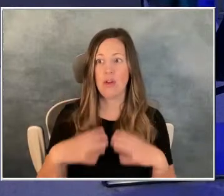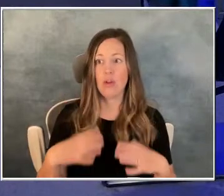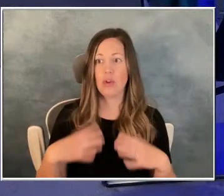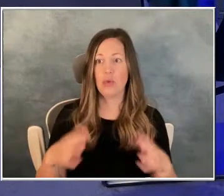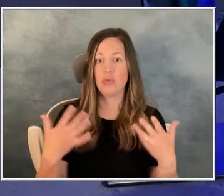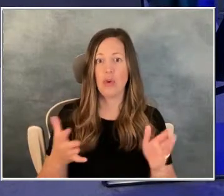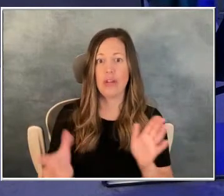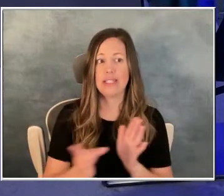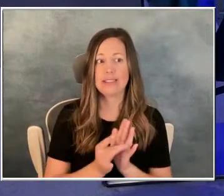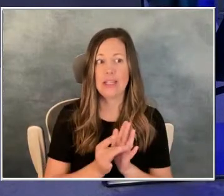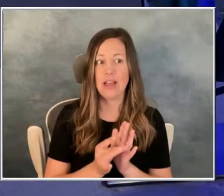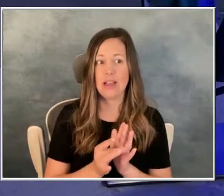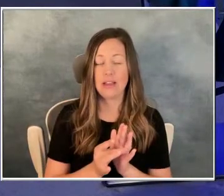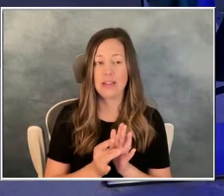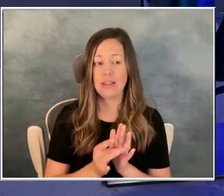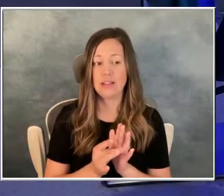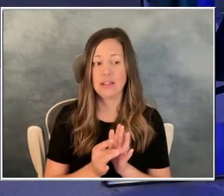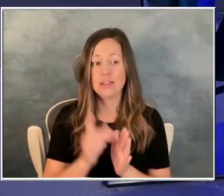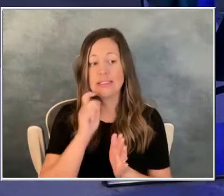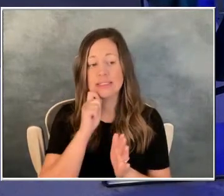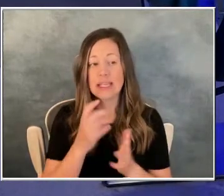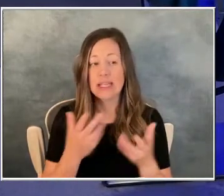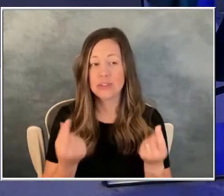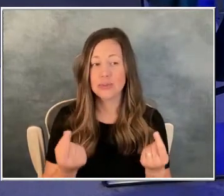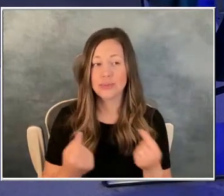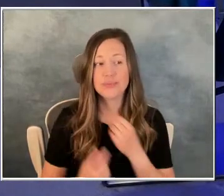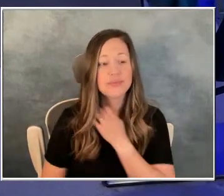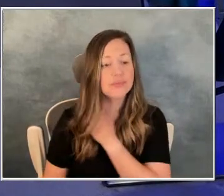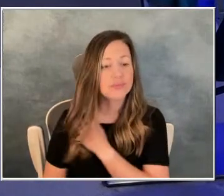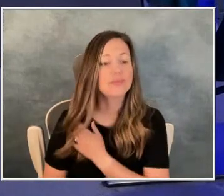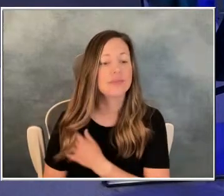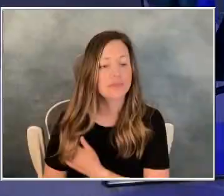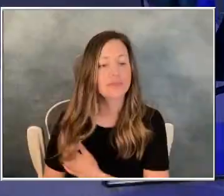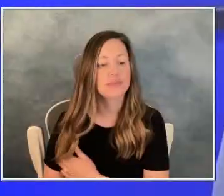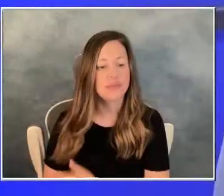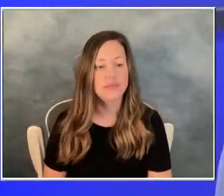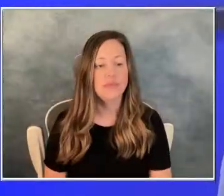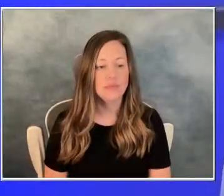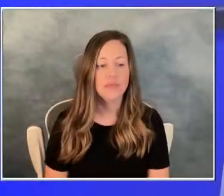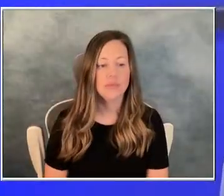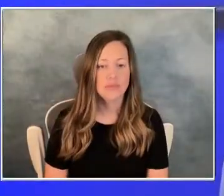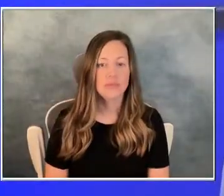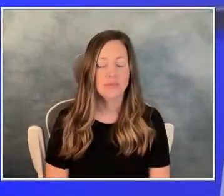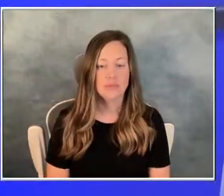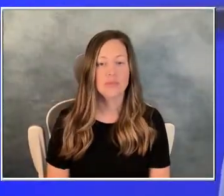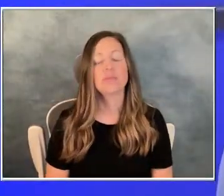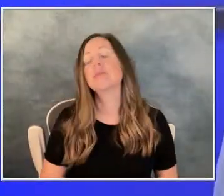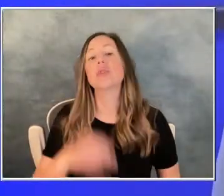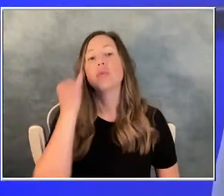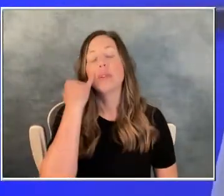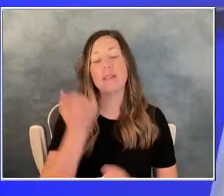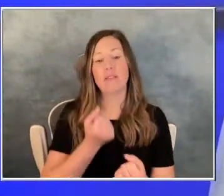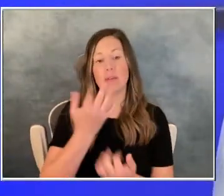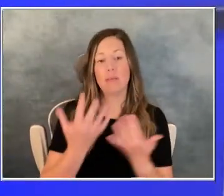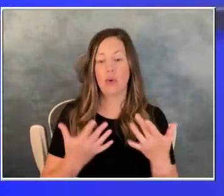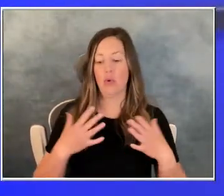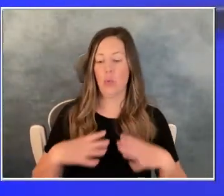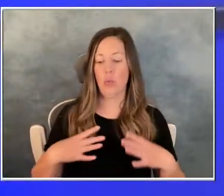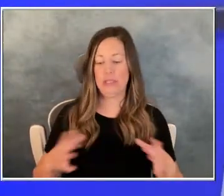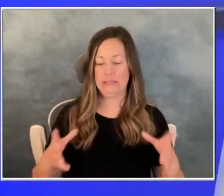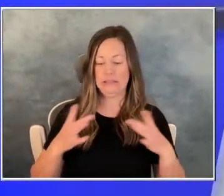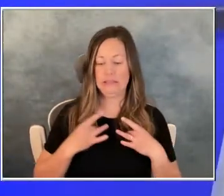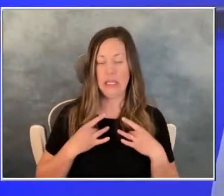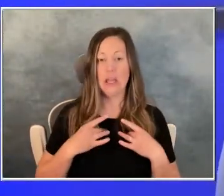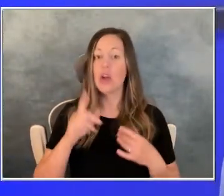skin? That's a great question. So, yeah, when the clothes are stuck to the skin, do not try to